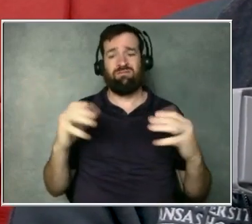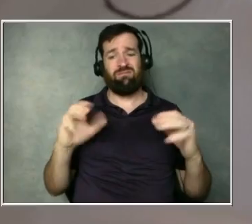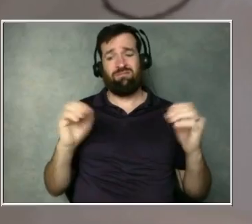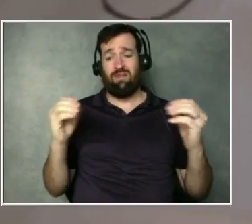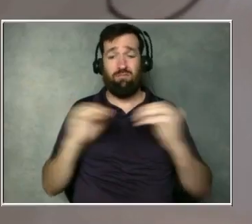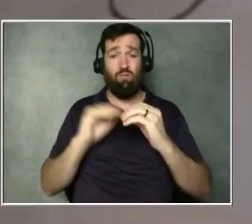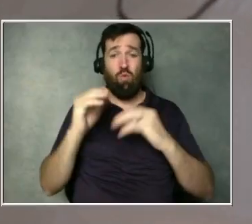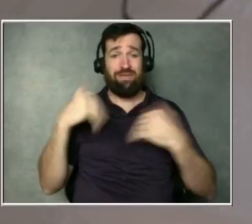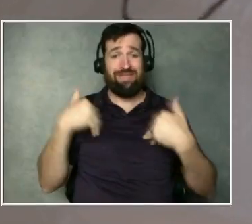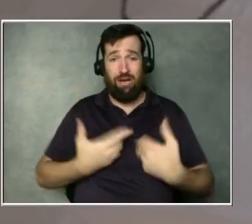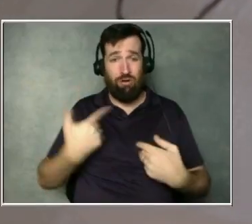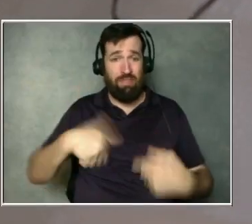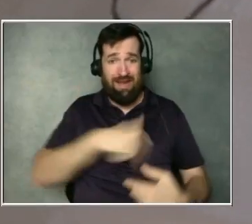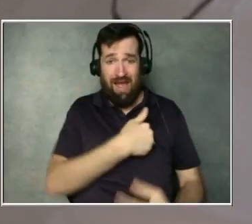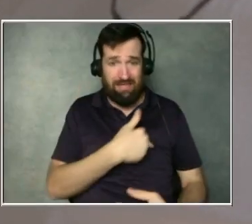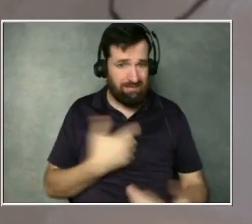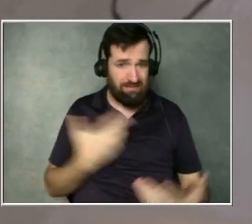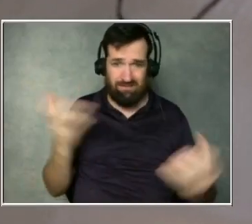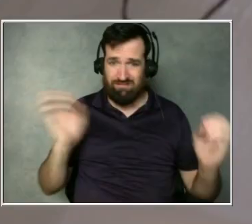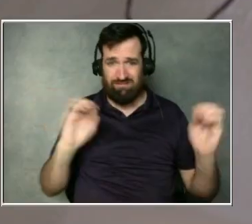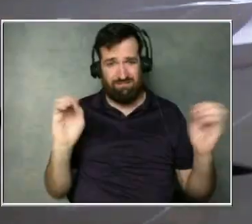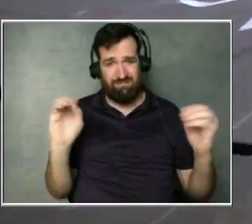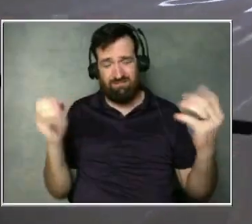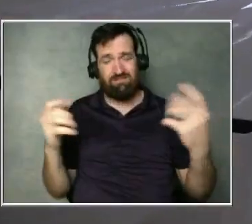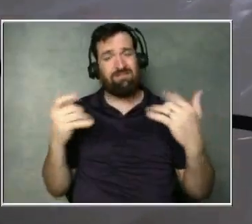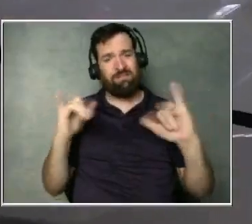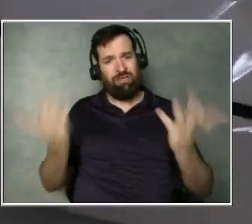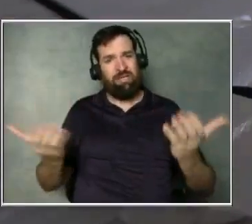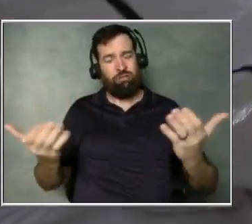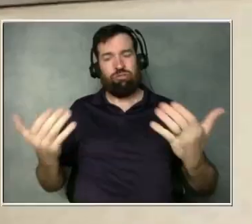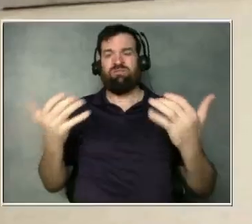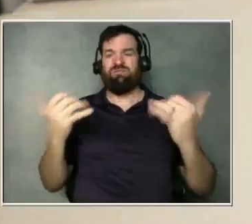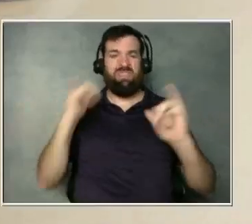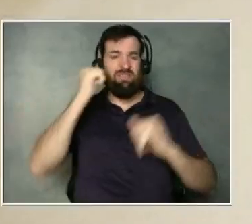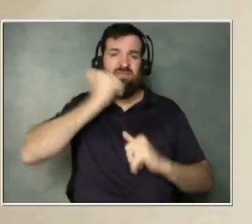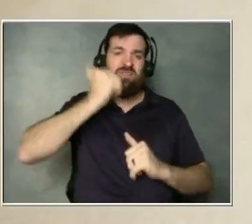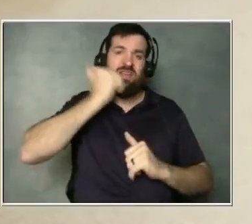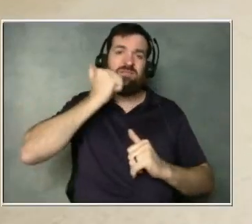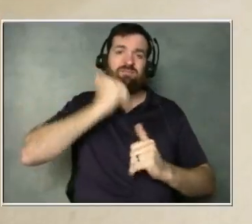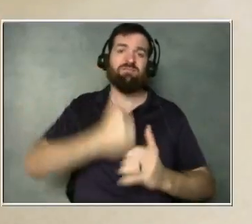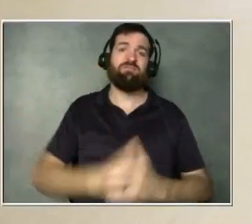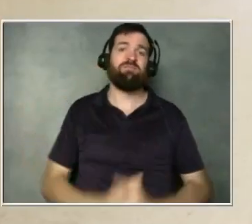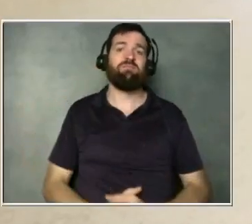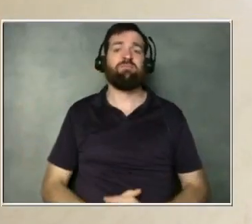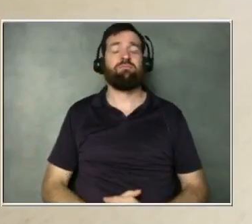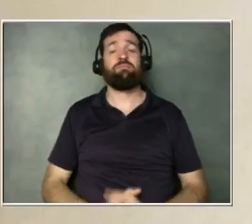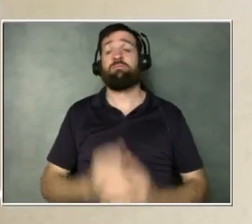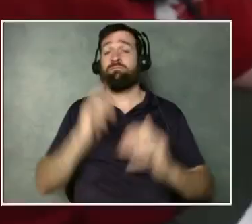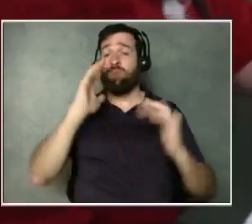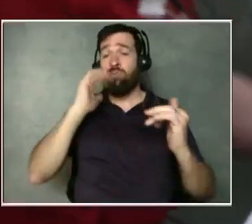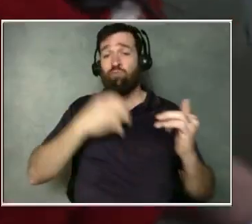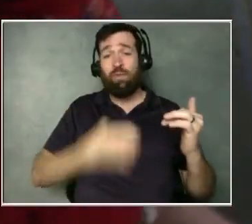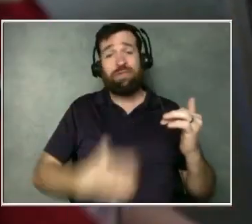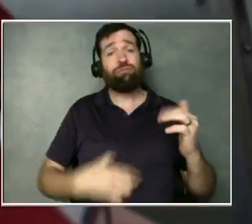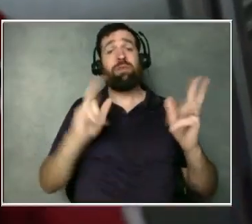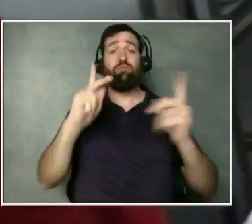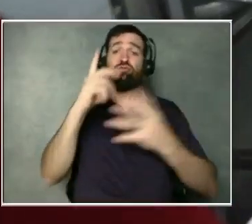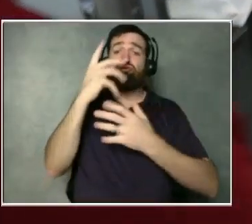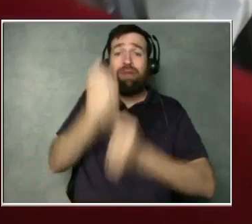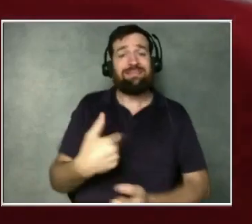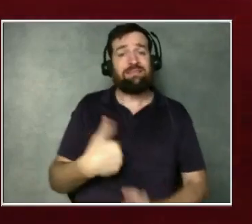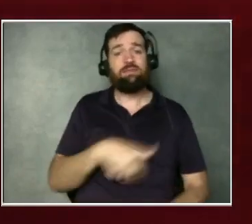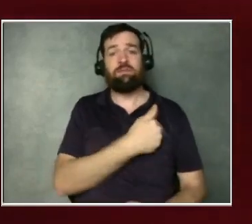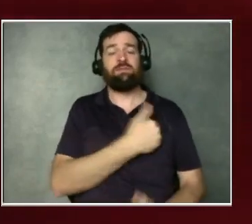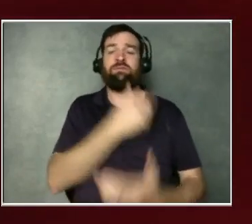are, but we're still here and we're doing it every day. I hope and I wish that people would trust us for this and listen to what